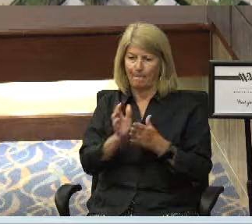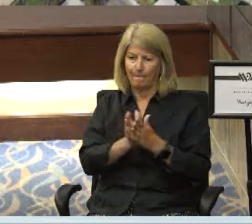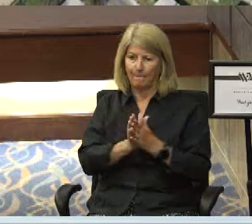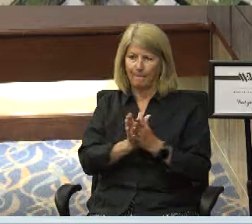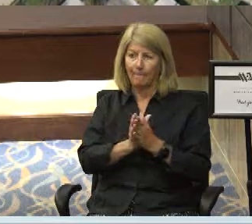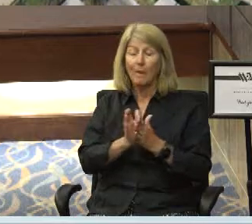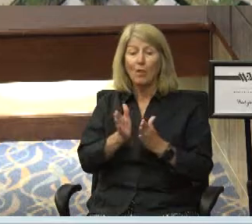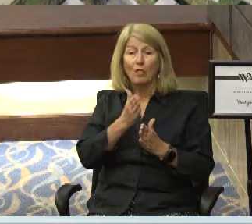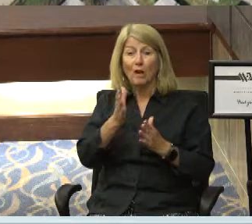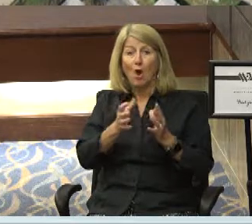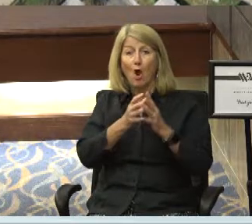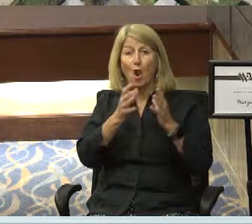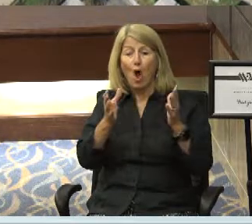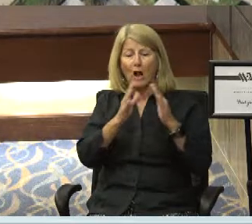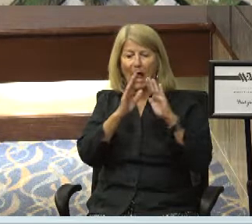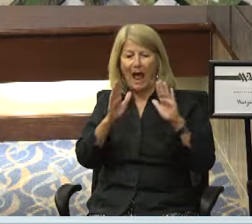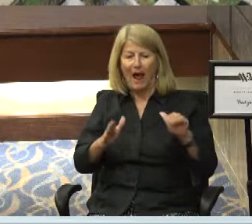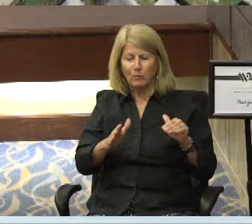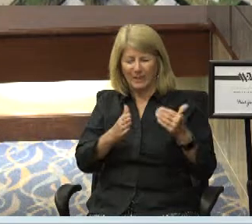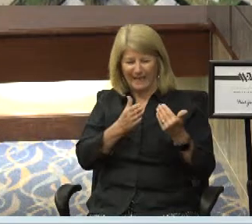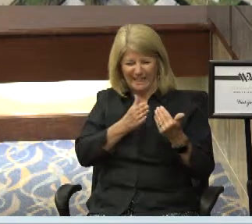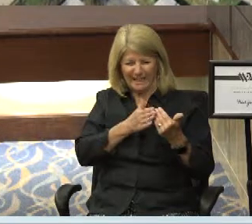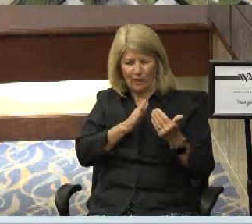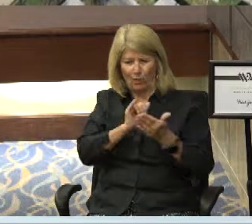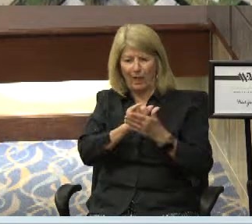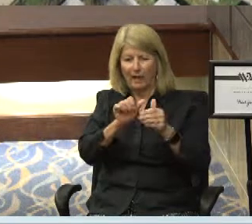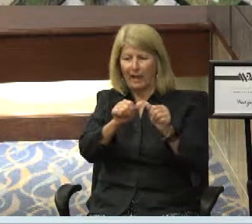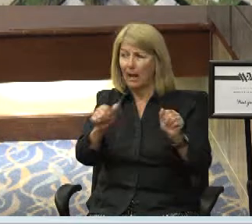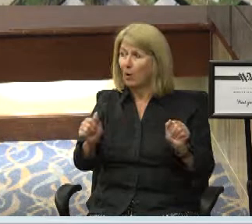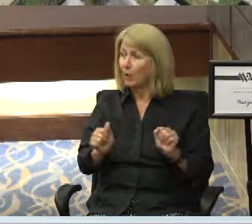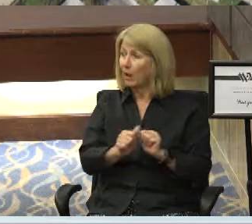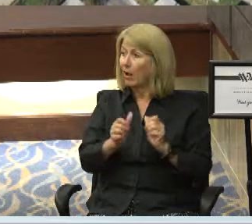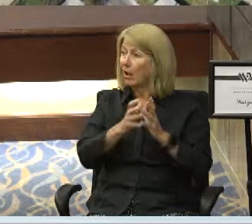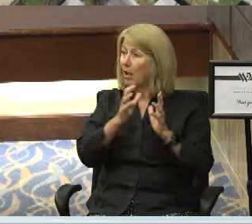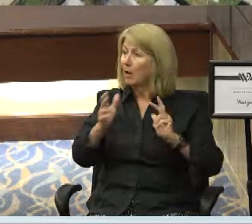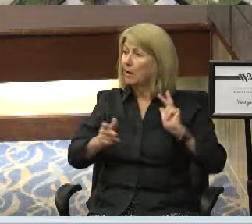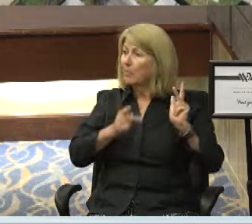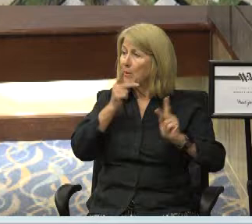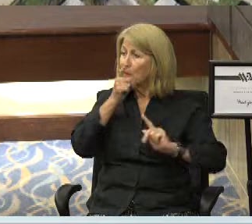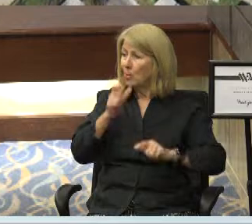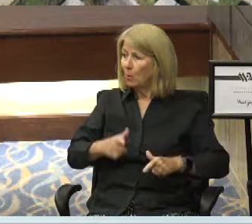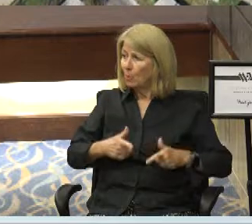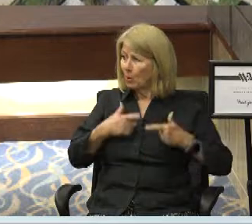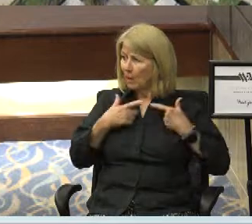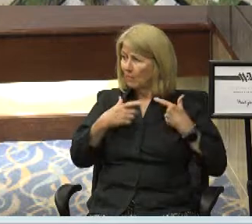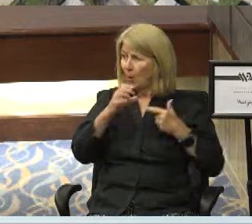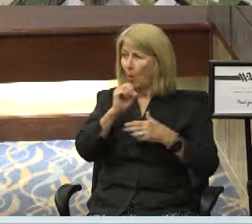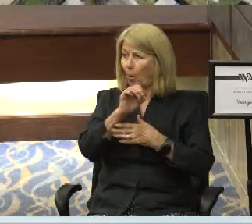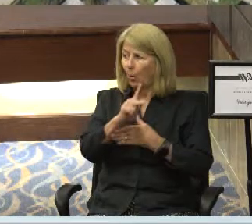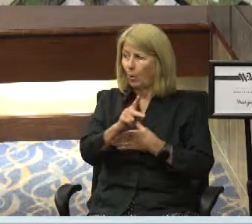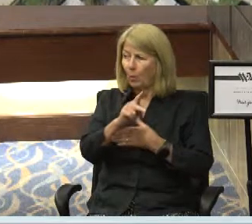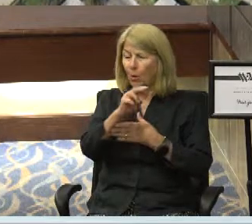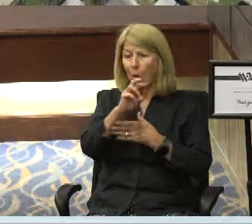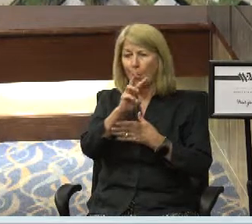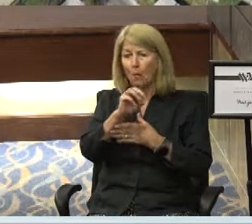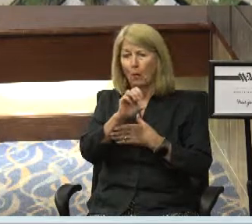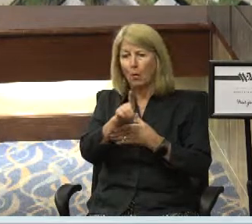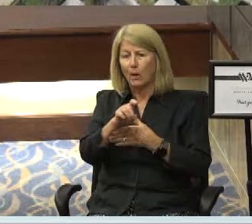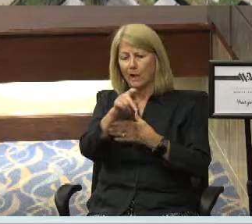There's a lot of housing around that area, a lot of folks that live in the Oakwood and Primrose